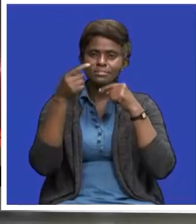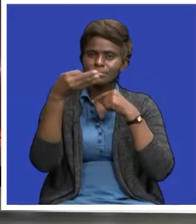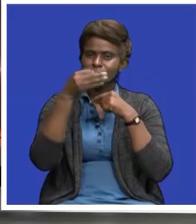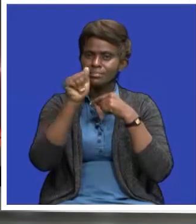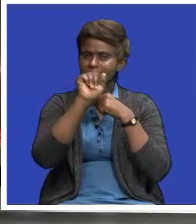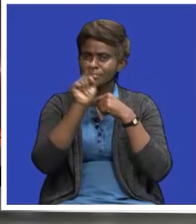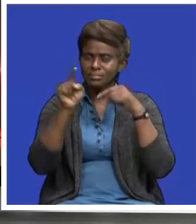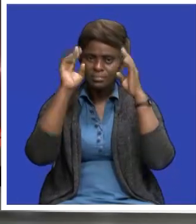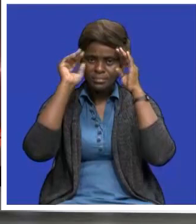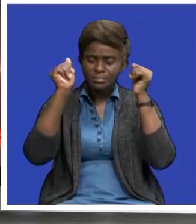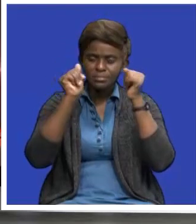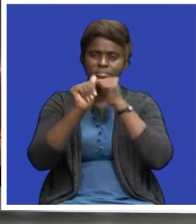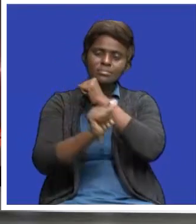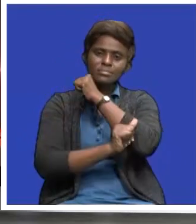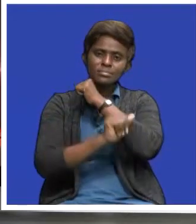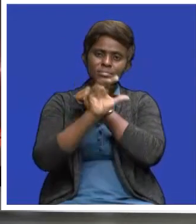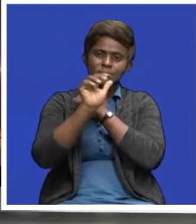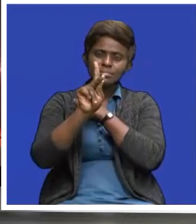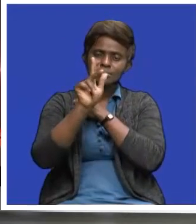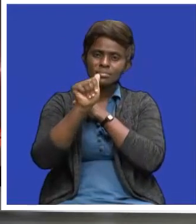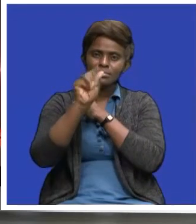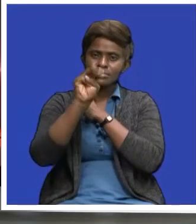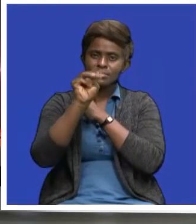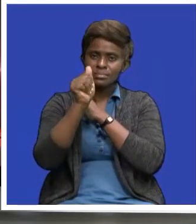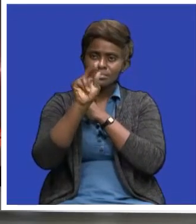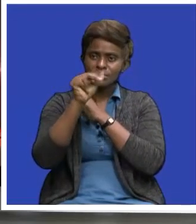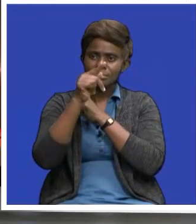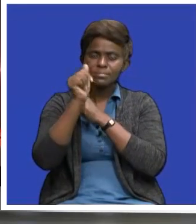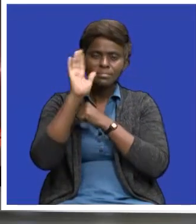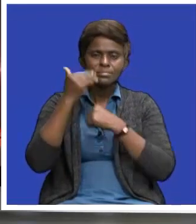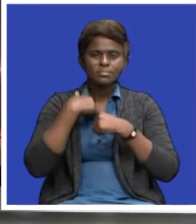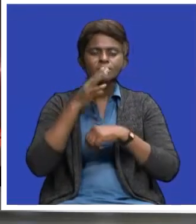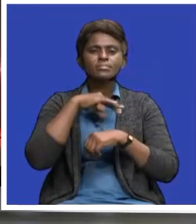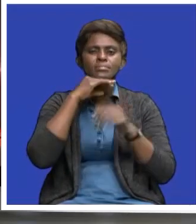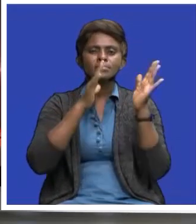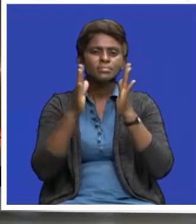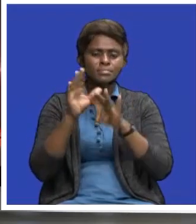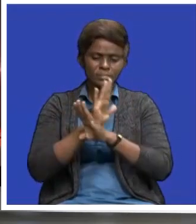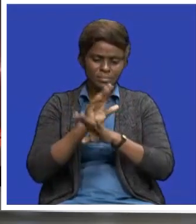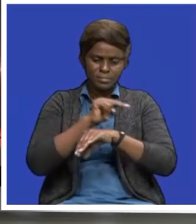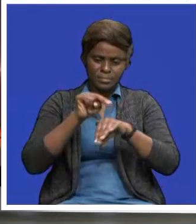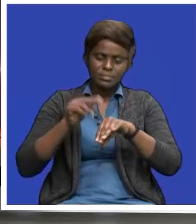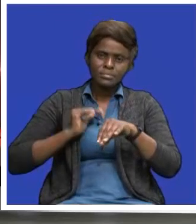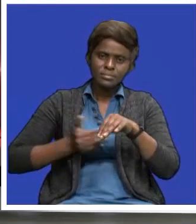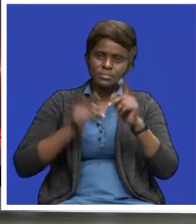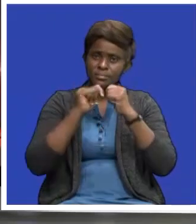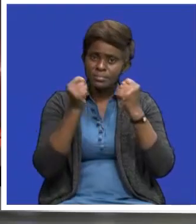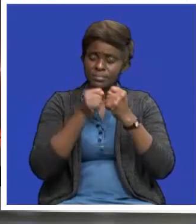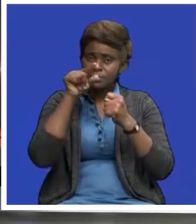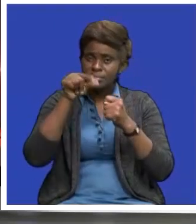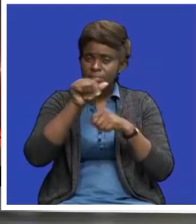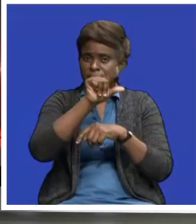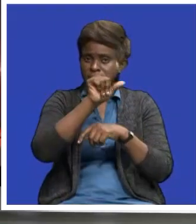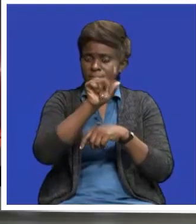FAS president Andrew Kamanga says there will be adequate preparation for the Zambia women national team, which has qualified to the